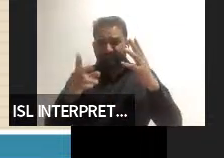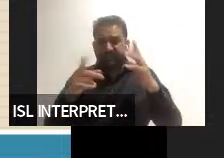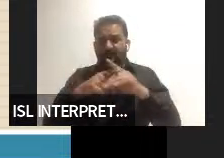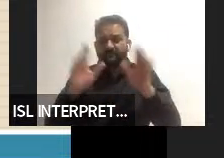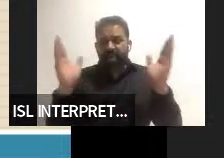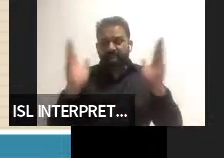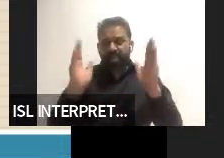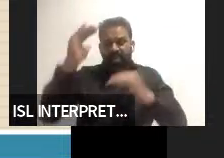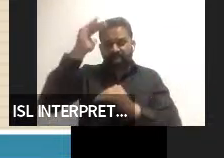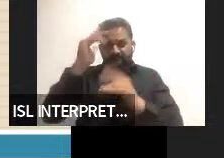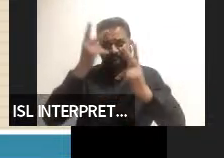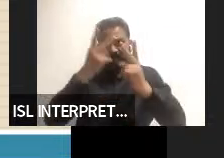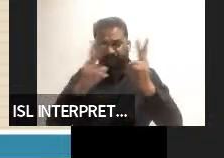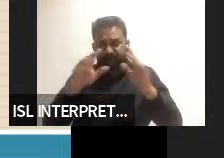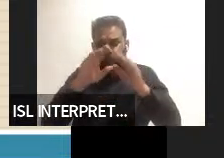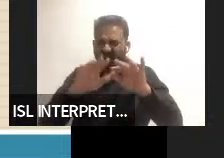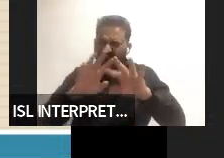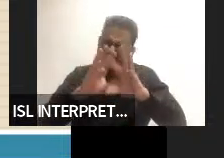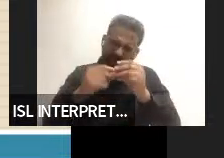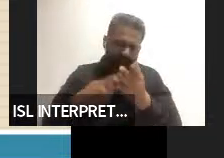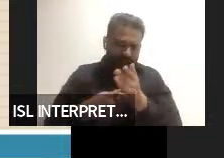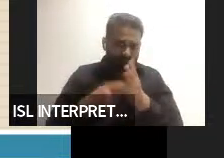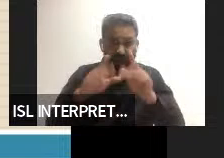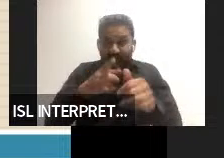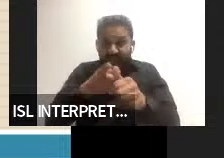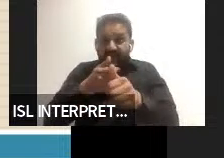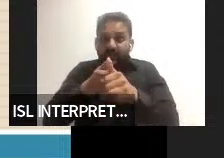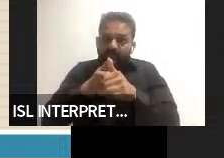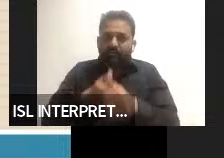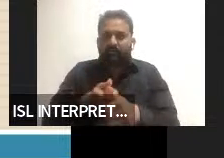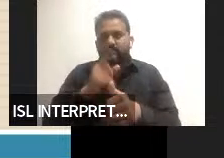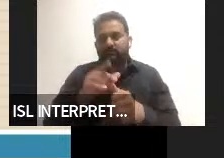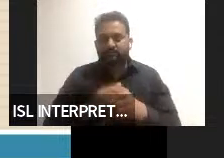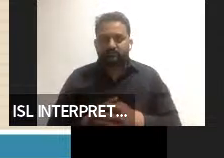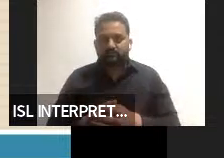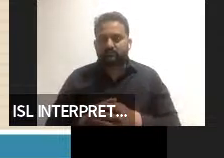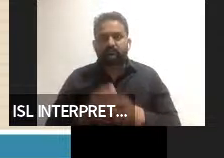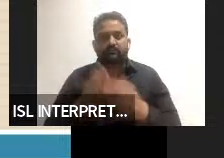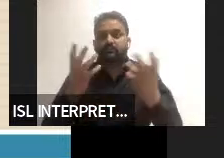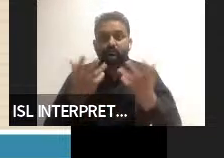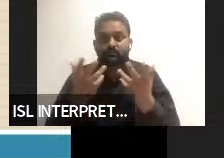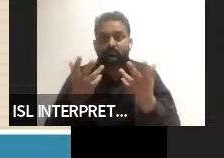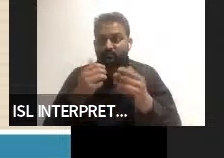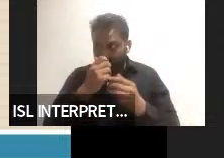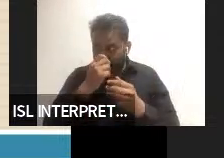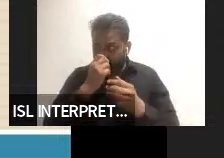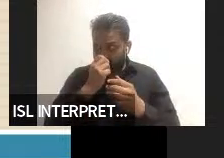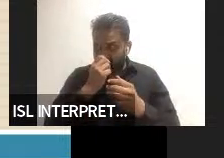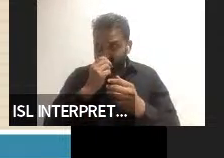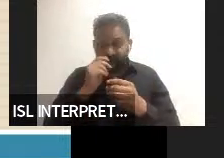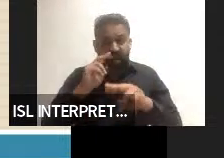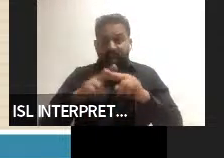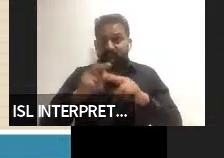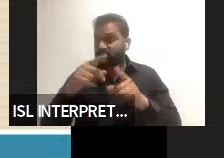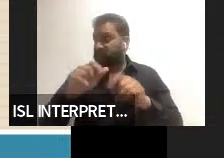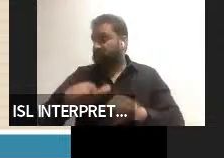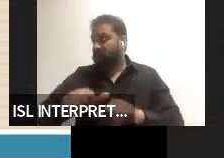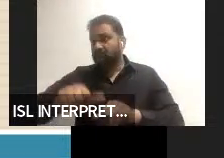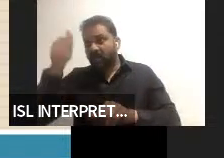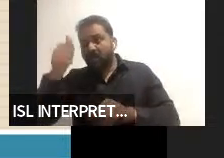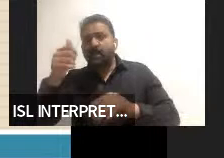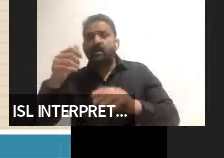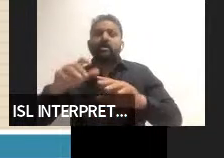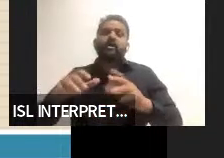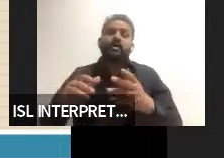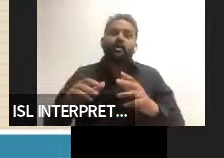line spacing, everything is given. So follow those rules. Because again, if whether you should win the champions,